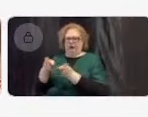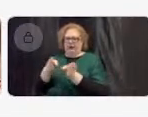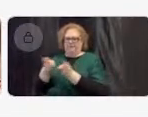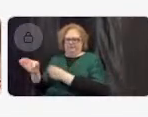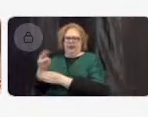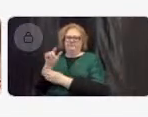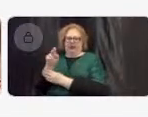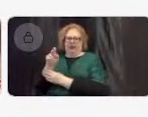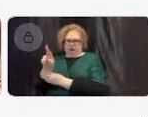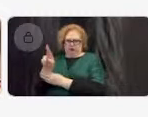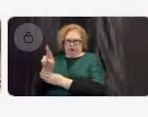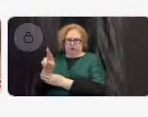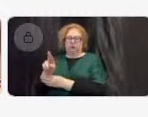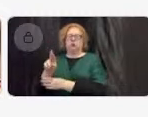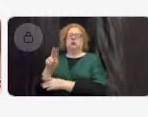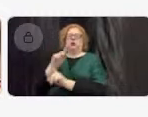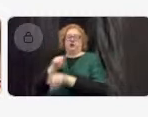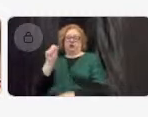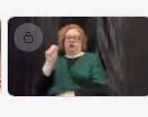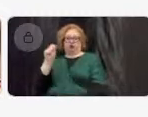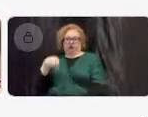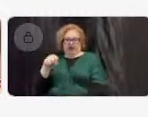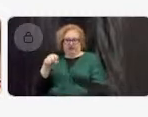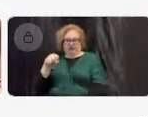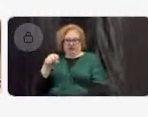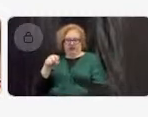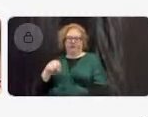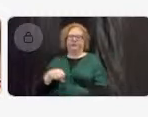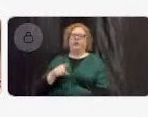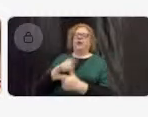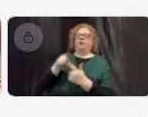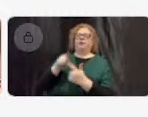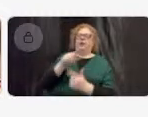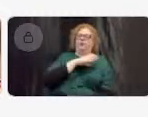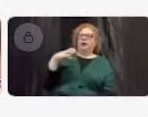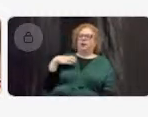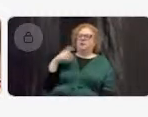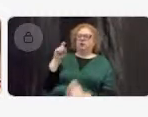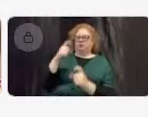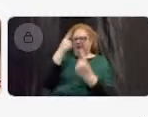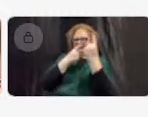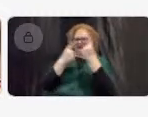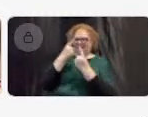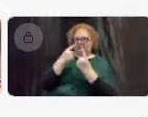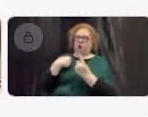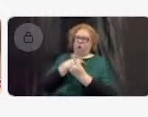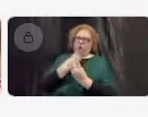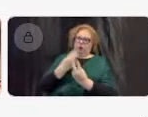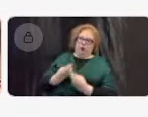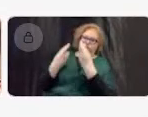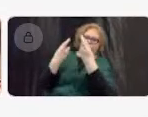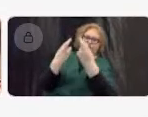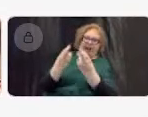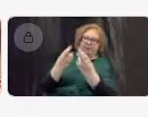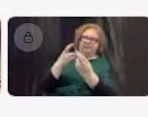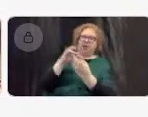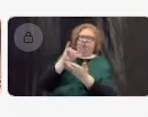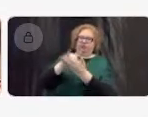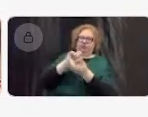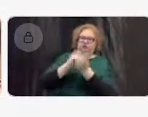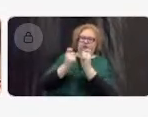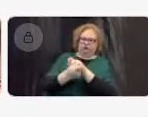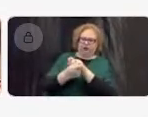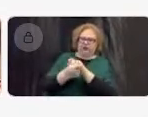then the question for this commission is it a change we want to recommend? Because see, the ordinance says you shall follow the master